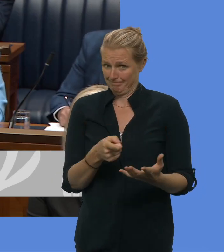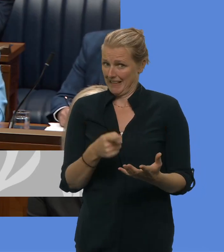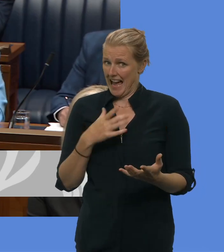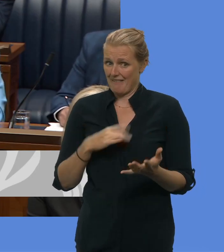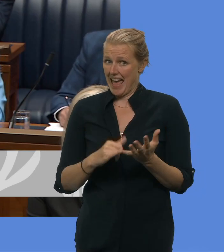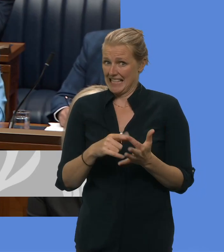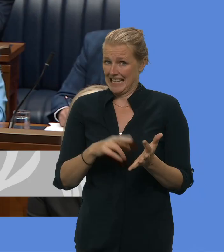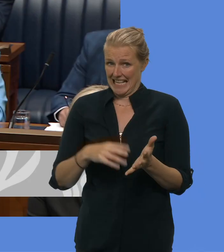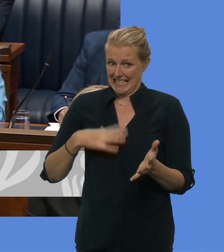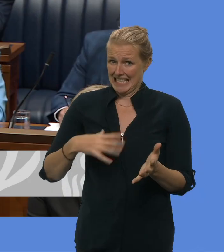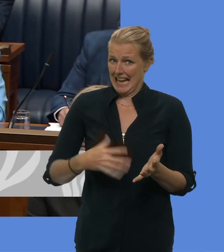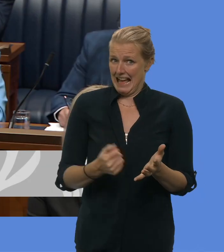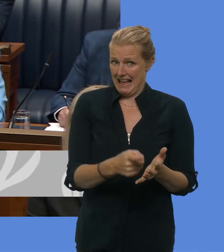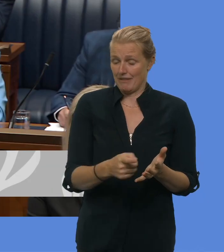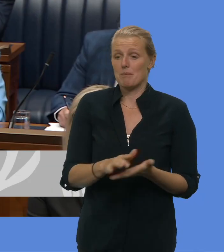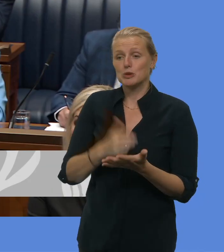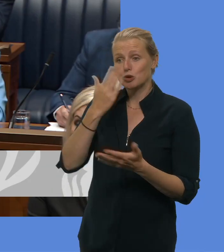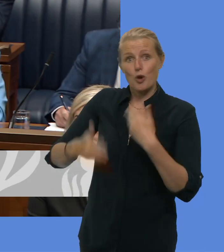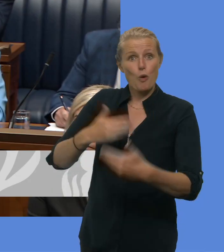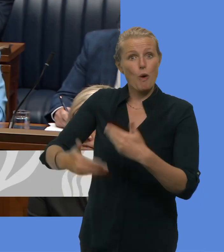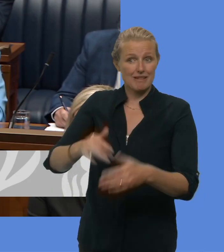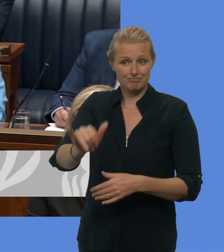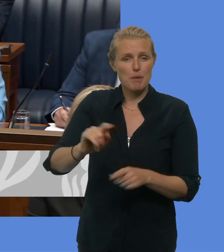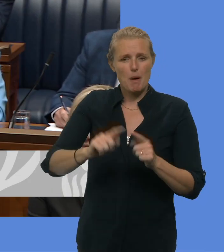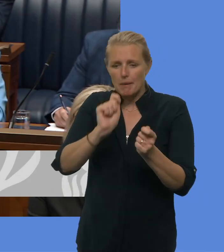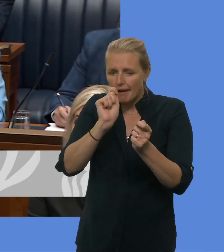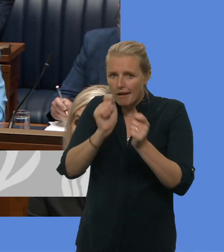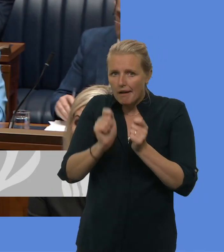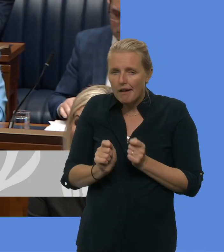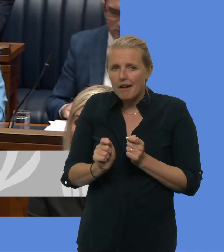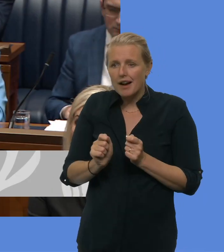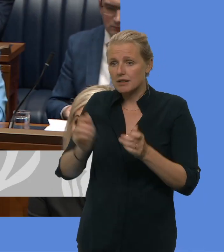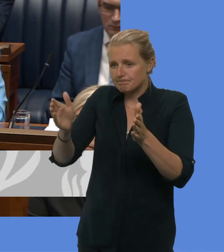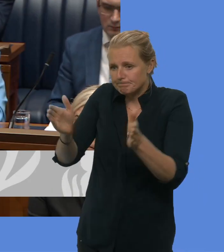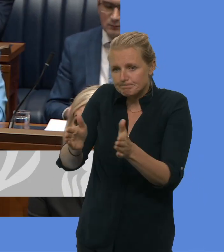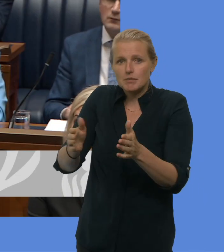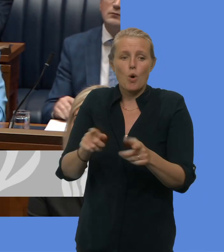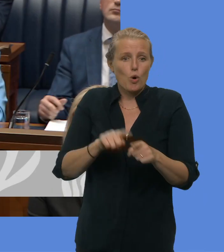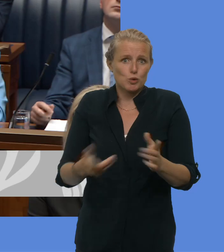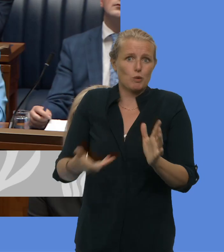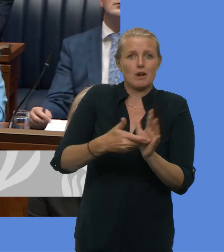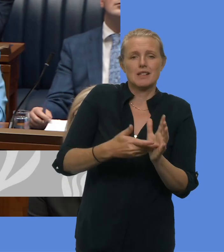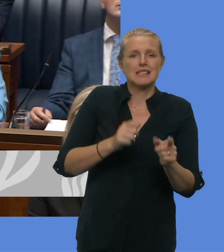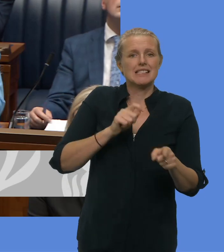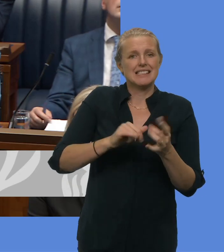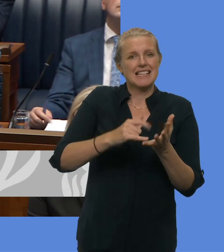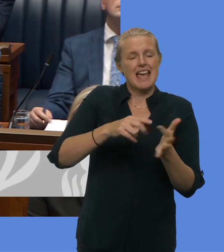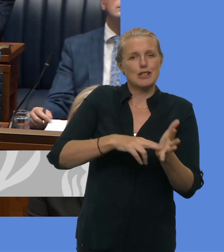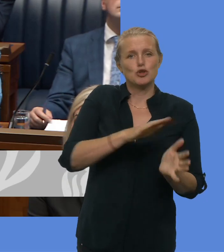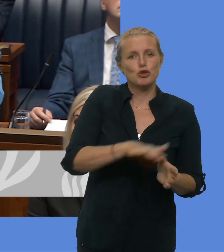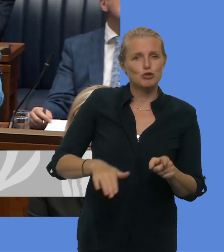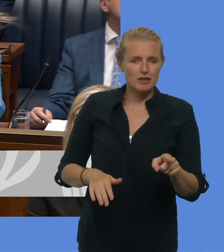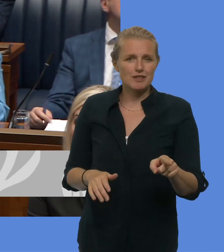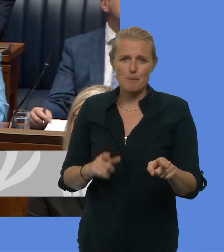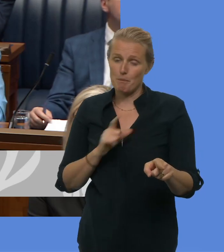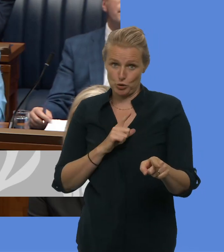can go ahead as planned, but with this adaptation to it to accommodate children with special educational needs, and I know that's something